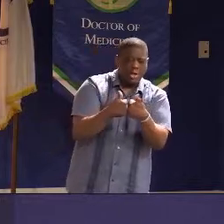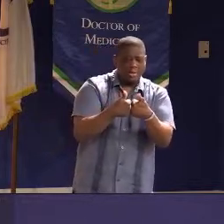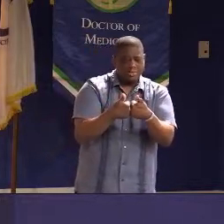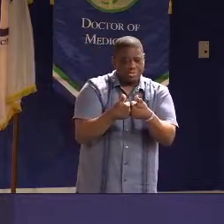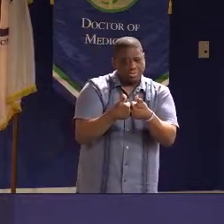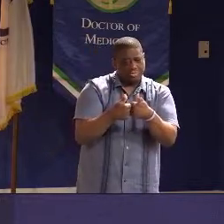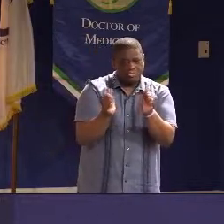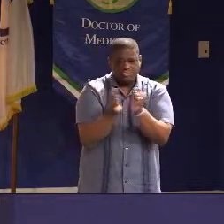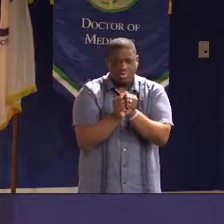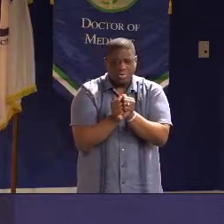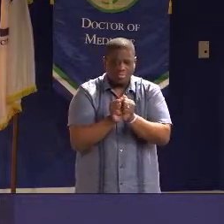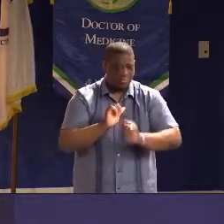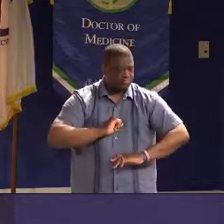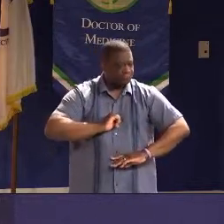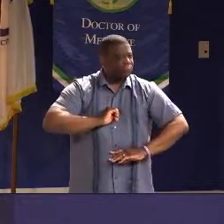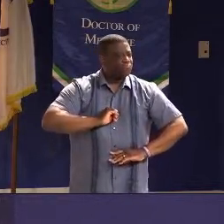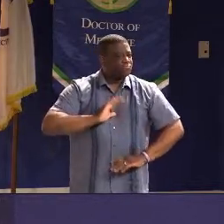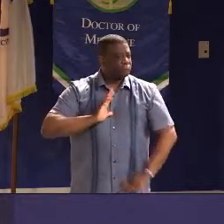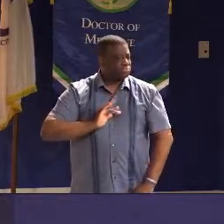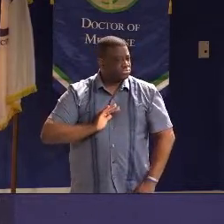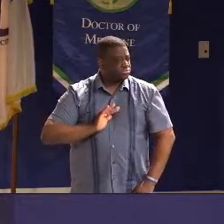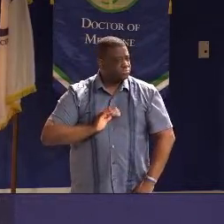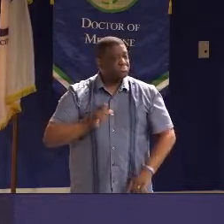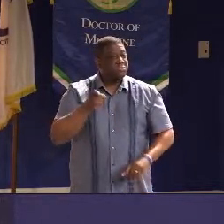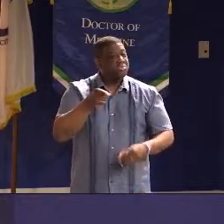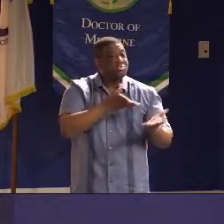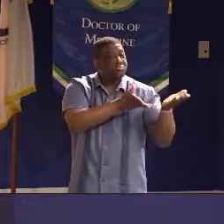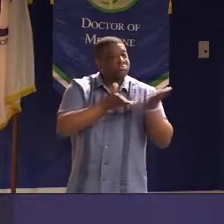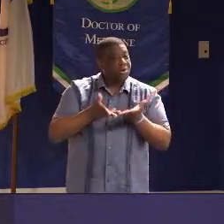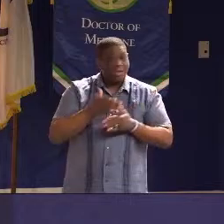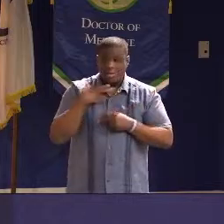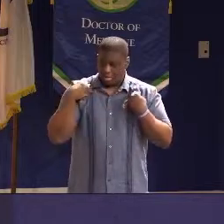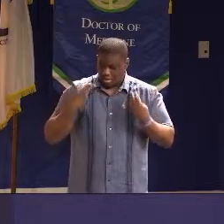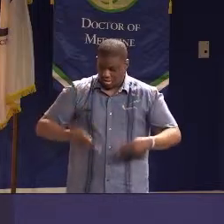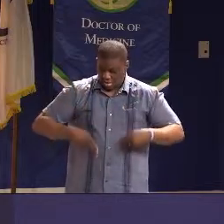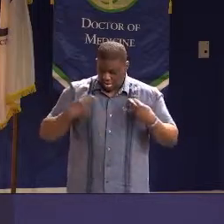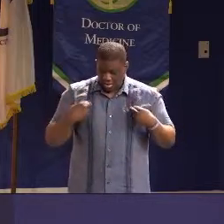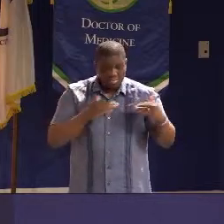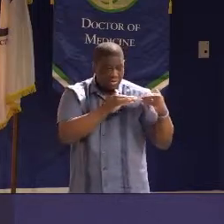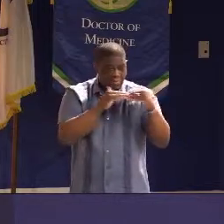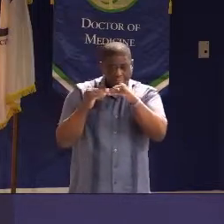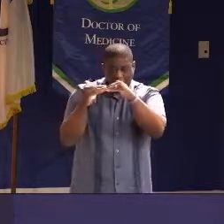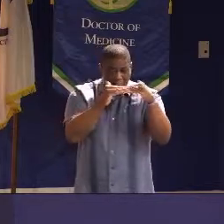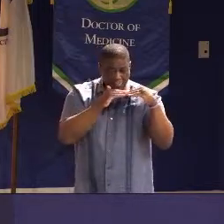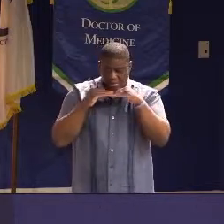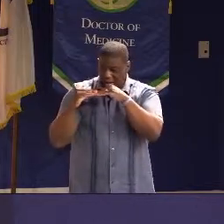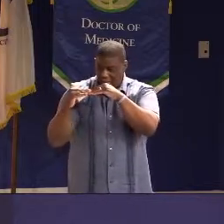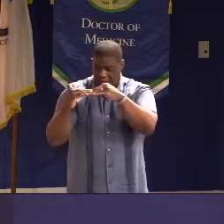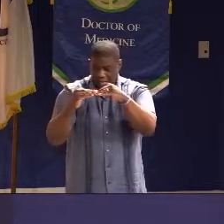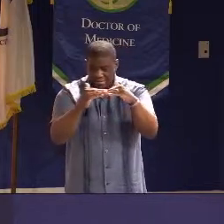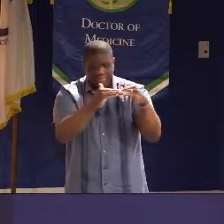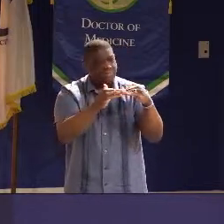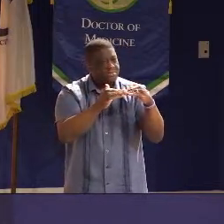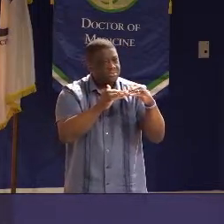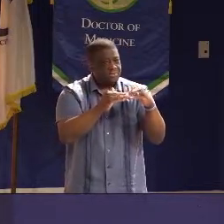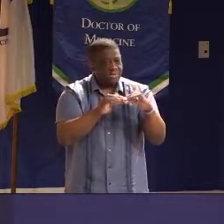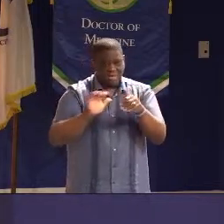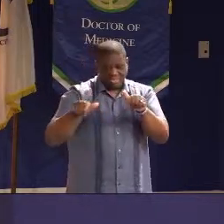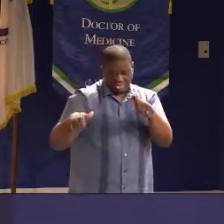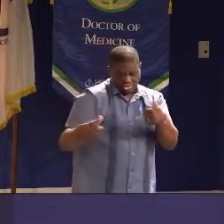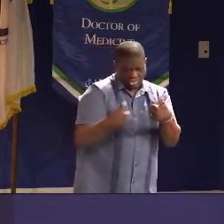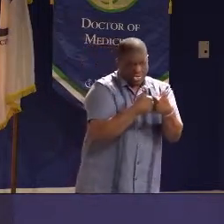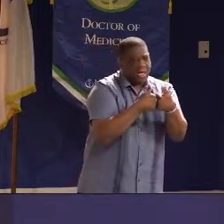and poise. You bring a healthy balance of disruption and boundaries, challenging the